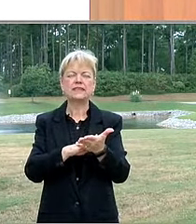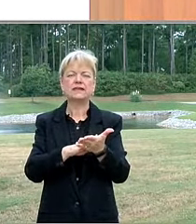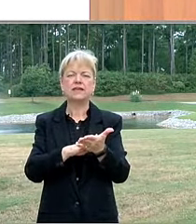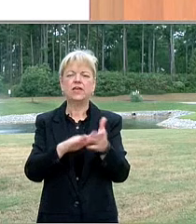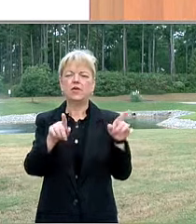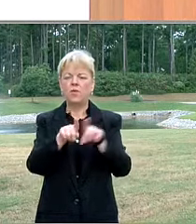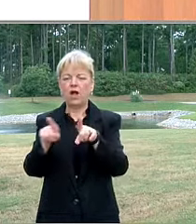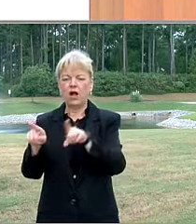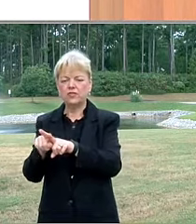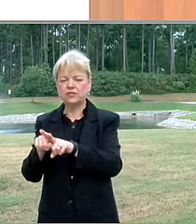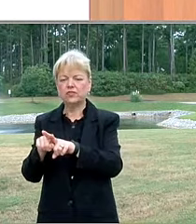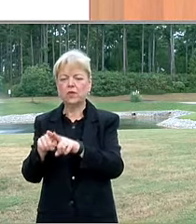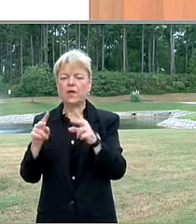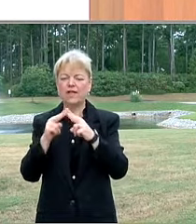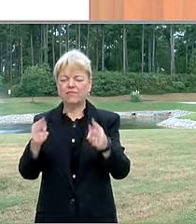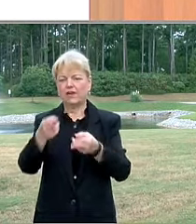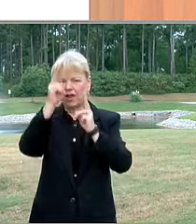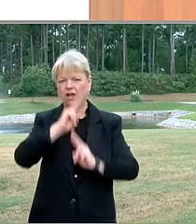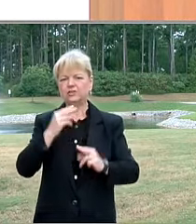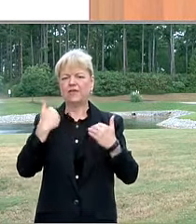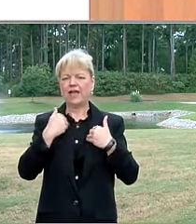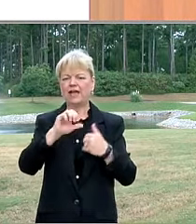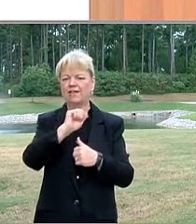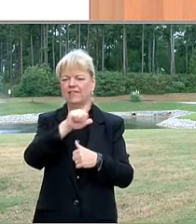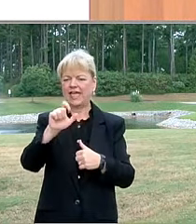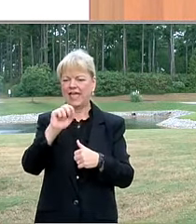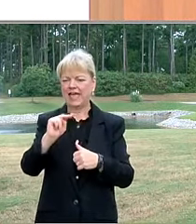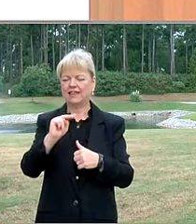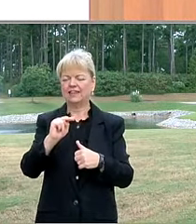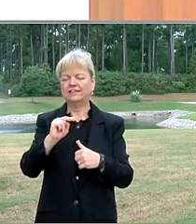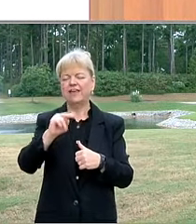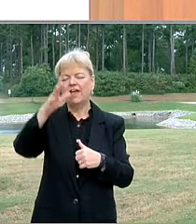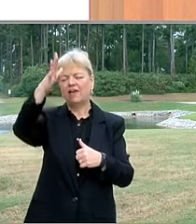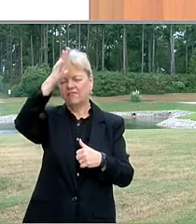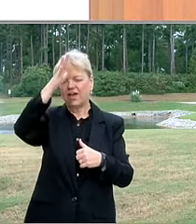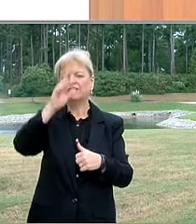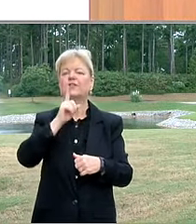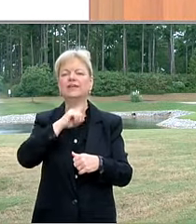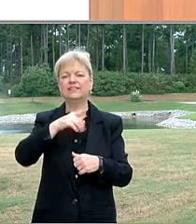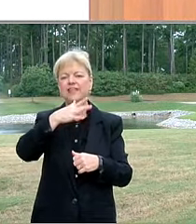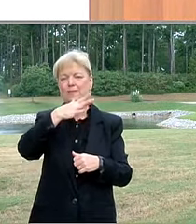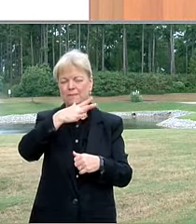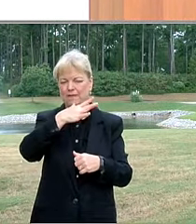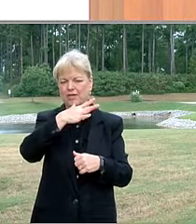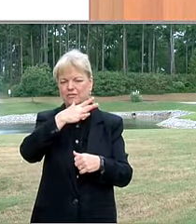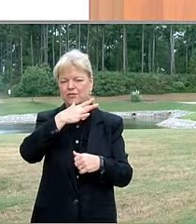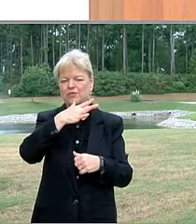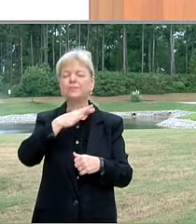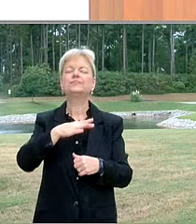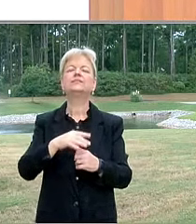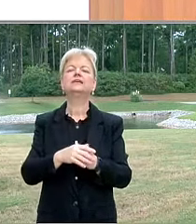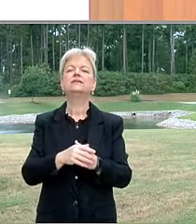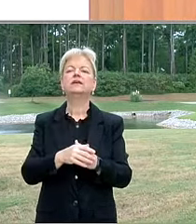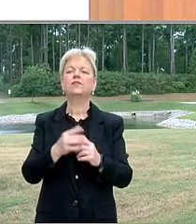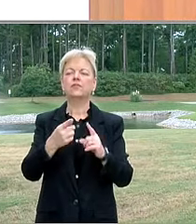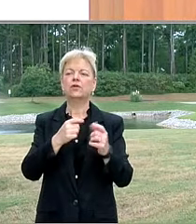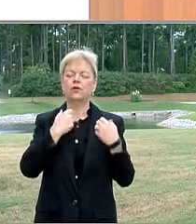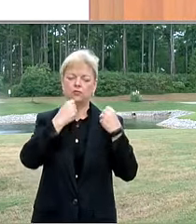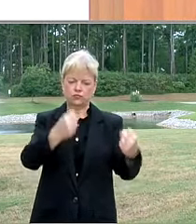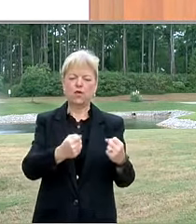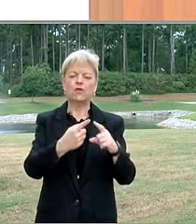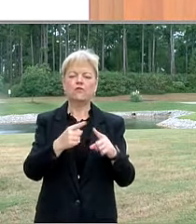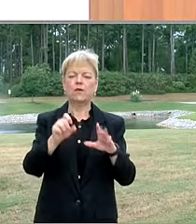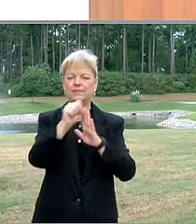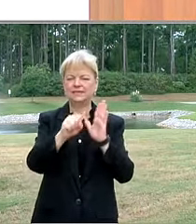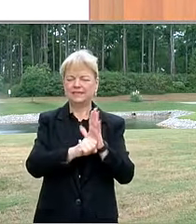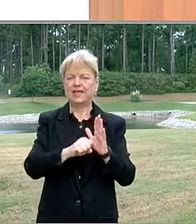We're also very honored to have Alan's father and stepmother, Klein and Julia Pepper, who drove down here from the great state of North